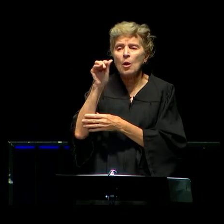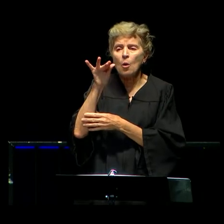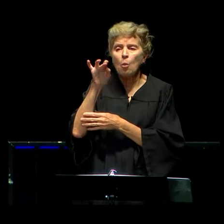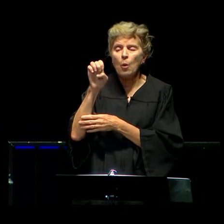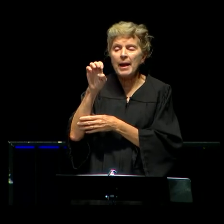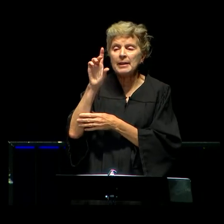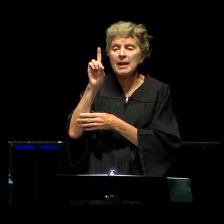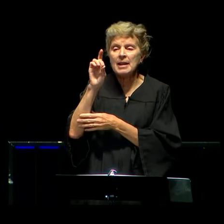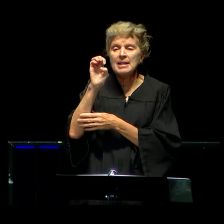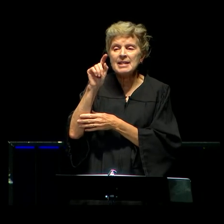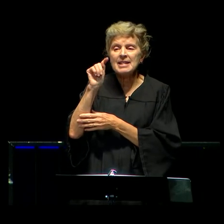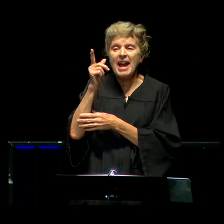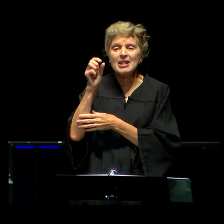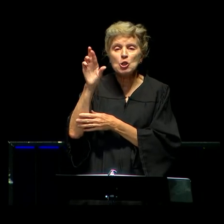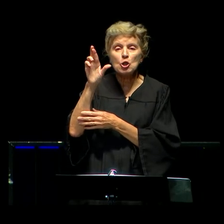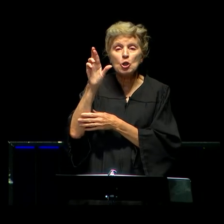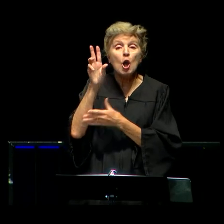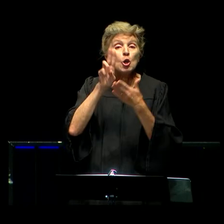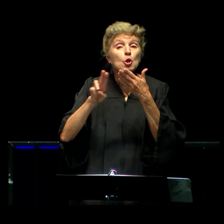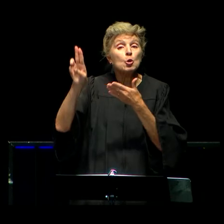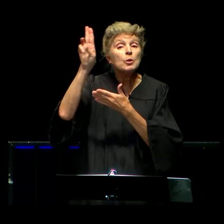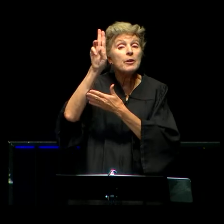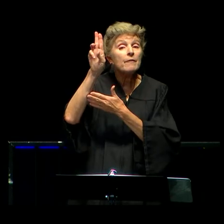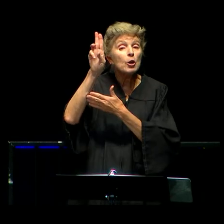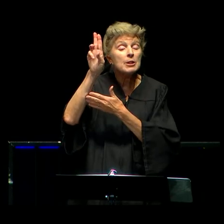Detcher, our university